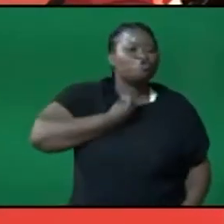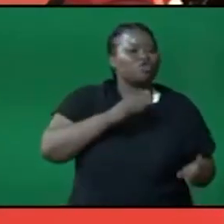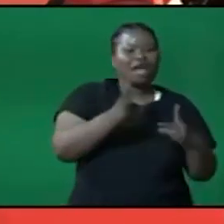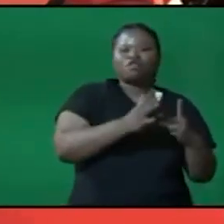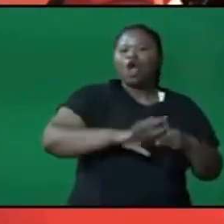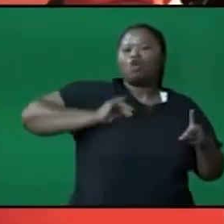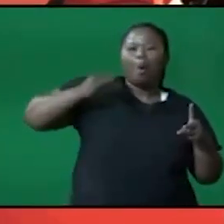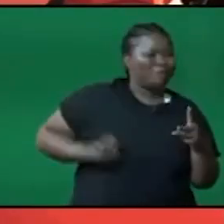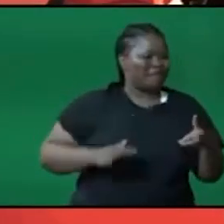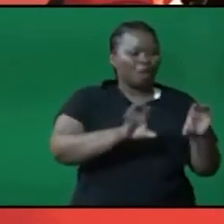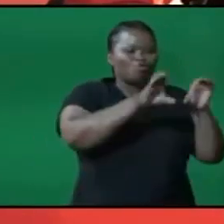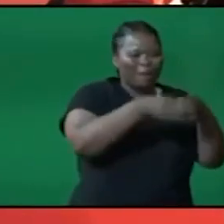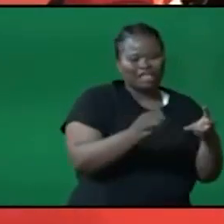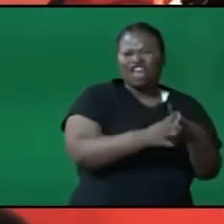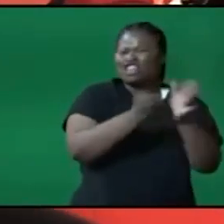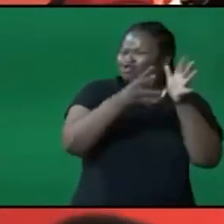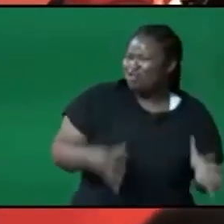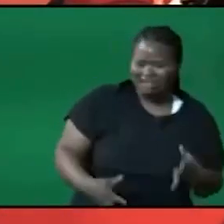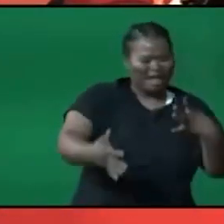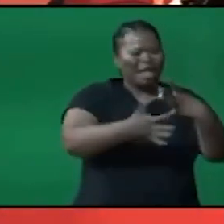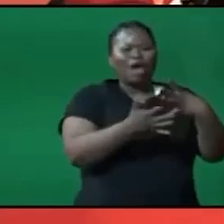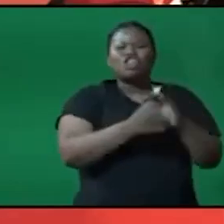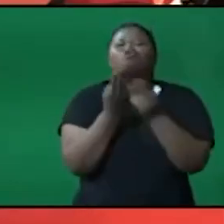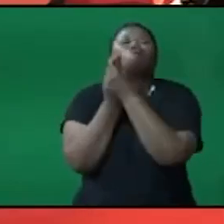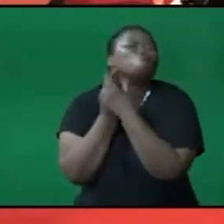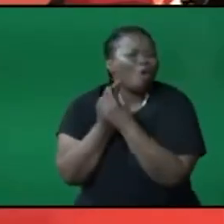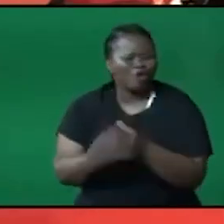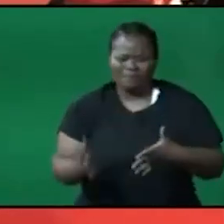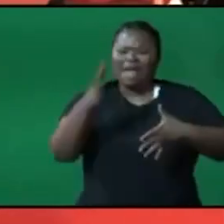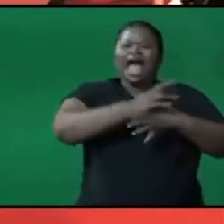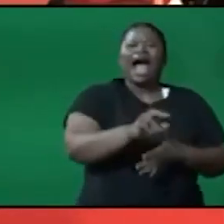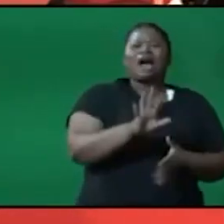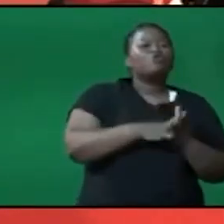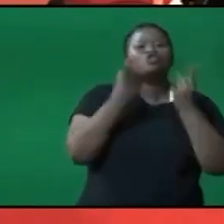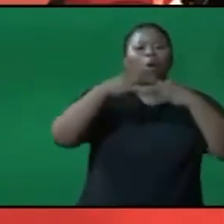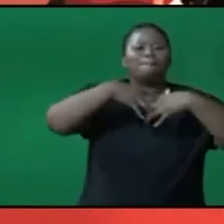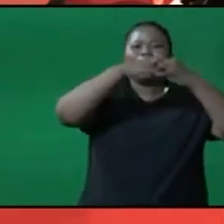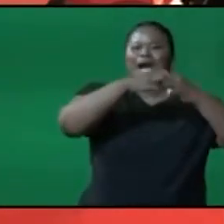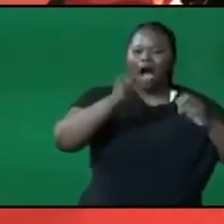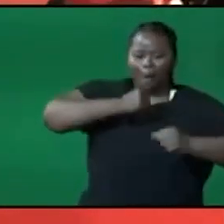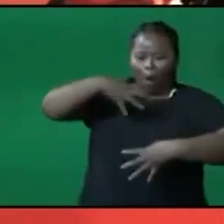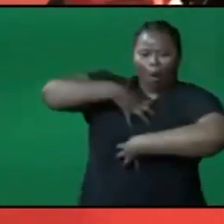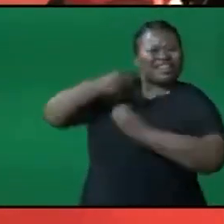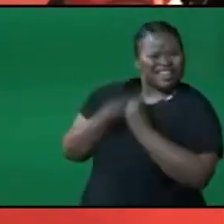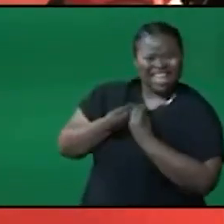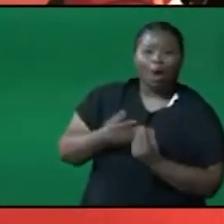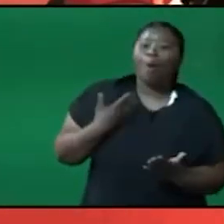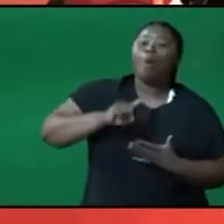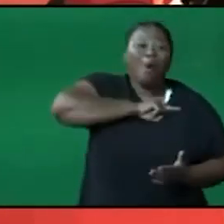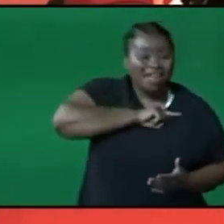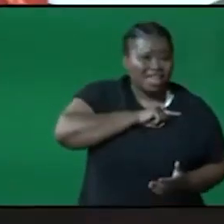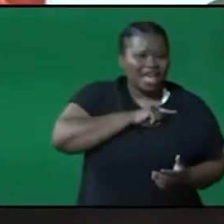command, student command, union, are forming Sankoyarina, so that you